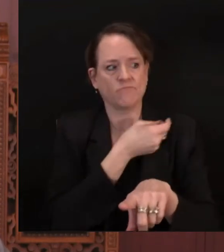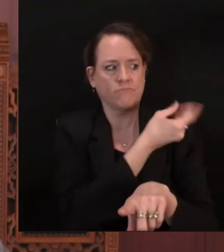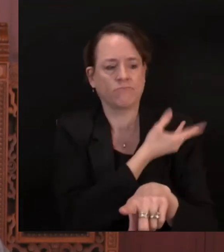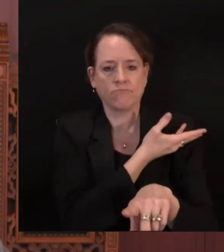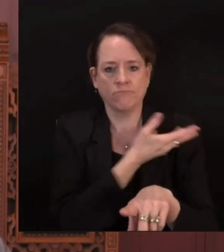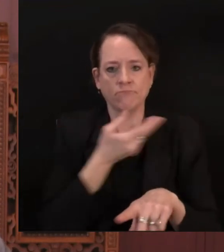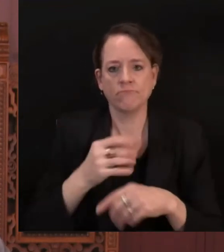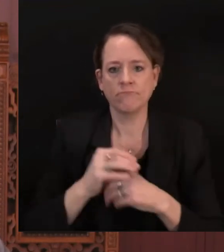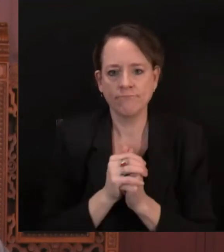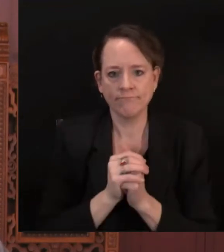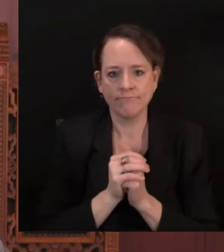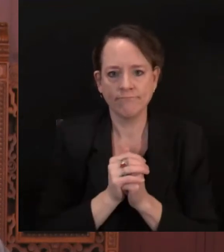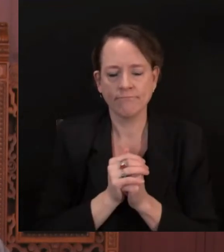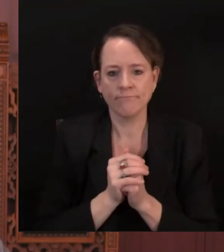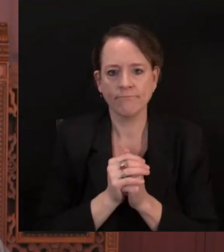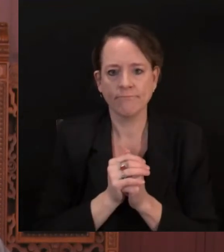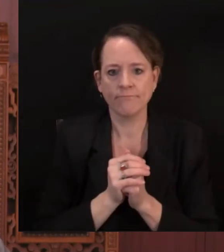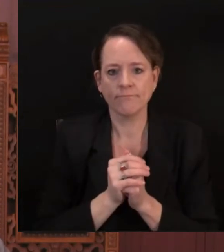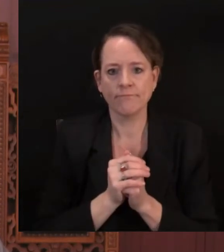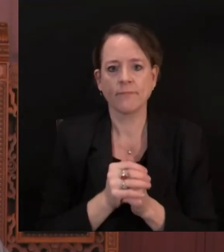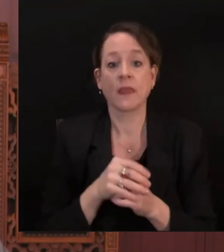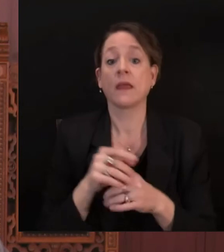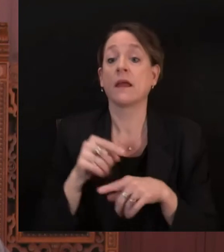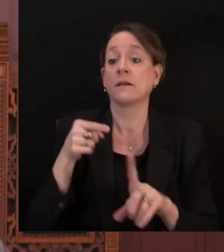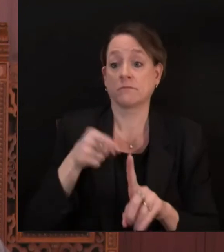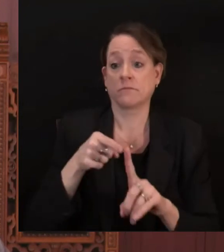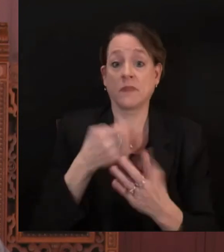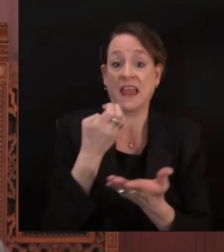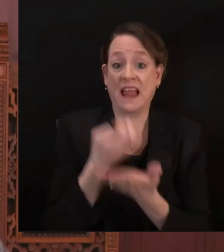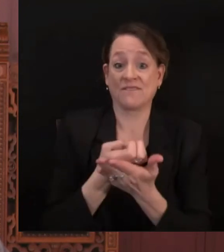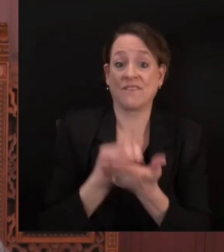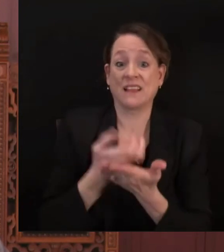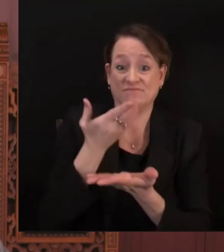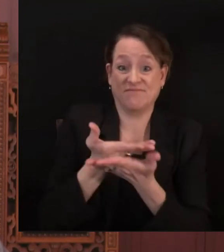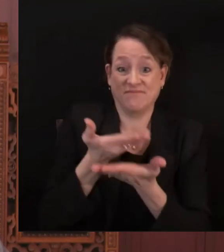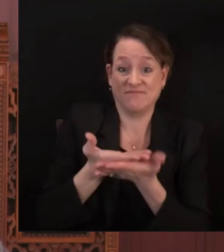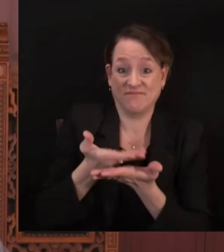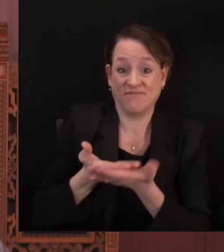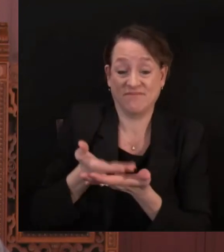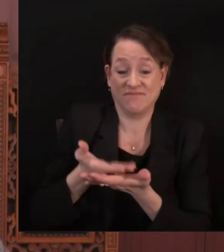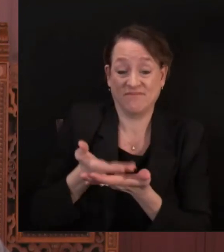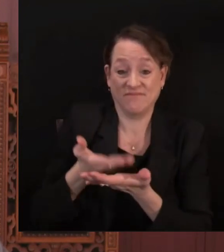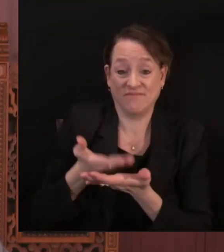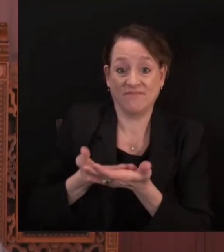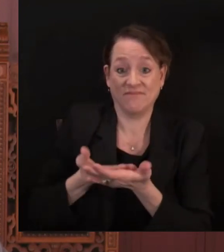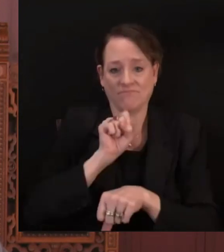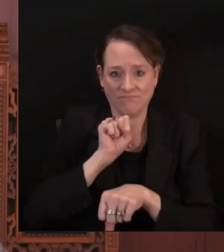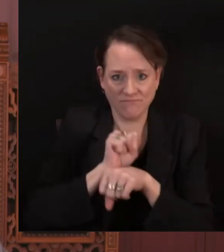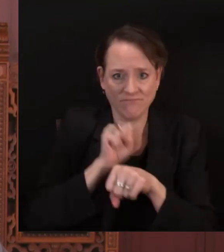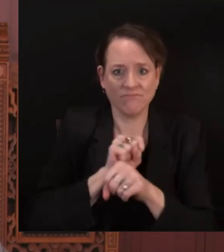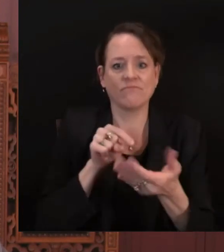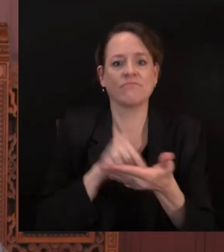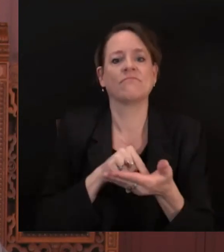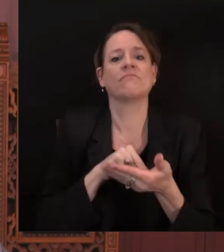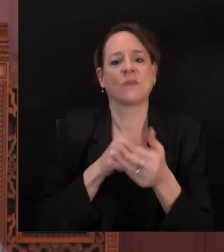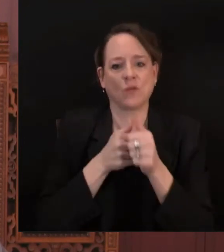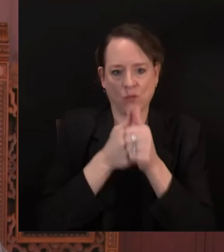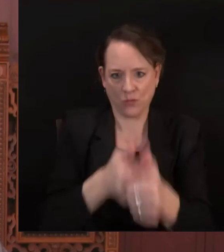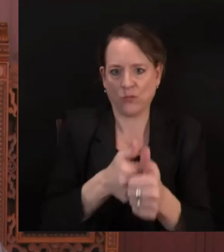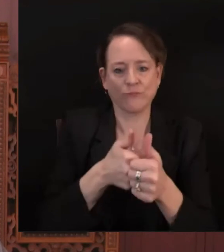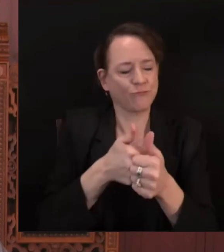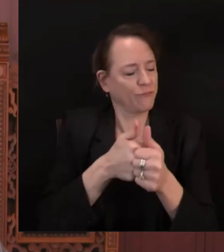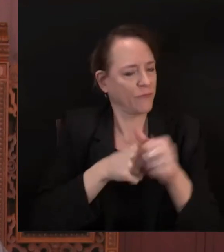to show, I believe, from what I've heard experts say, is that young people don't transmit the disease at